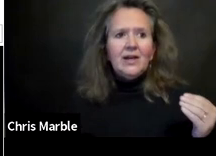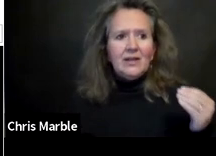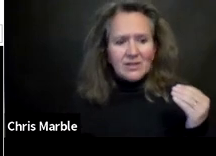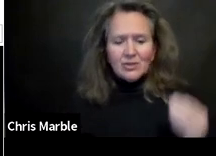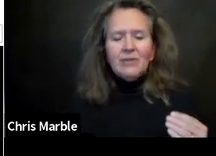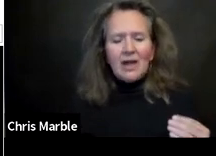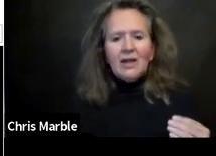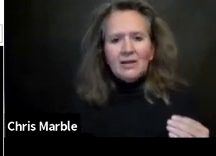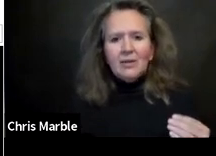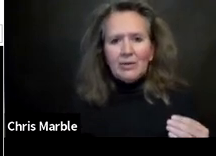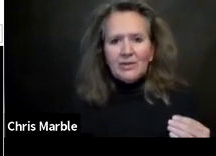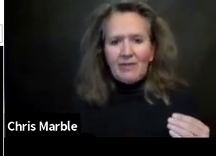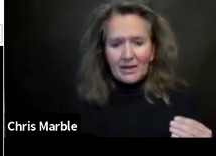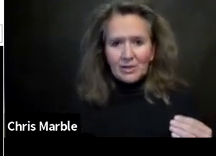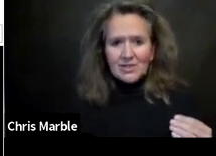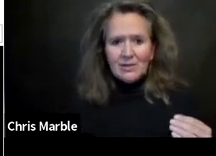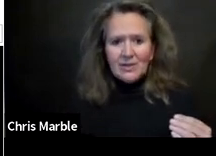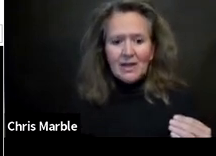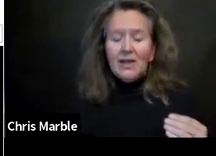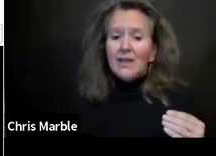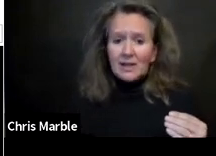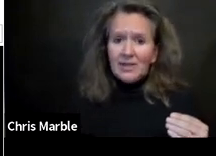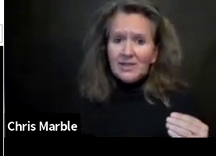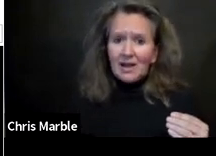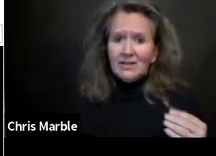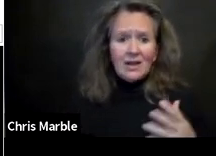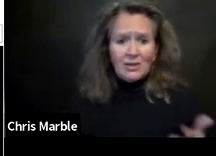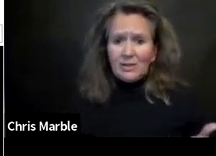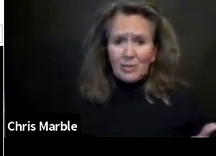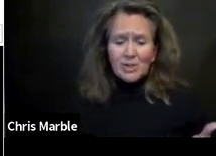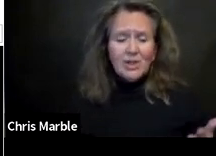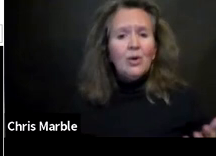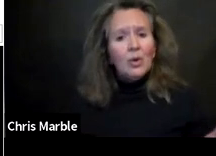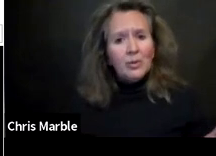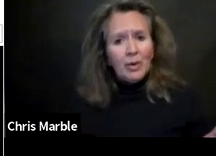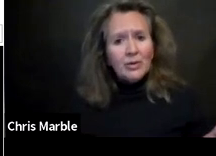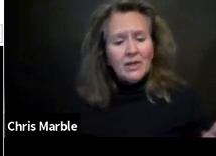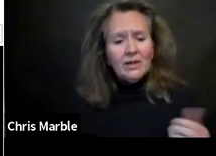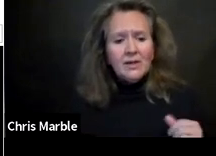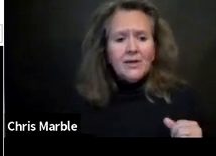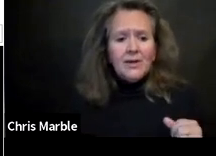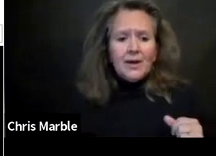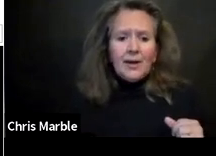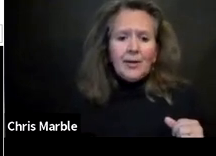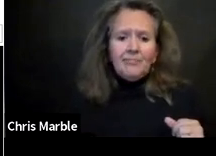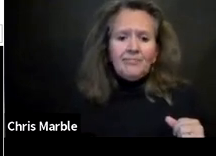have an extremely high amount of accuracy with that. That can be done either in person or remotely.